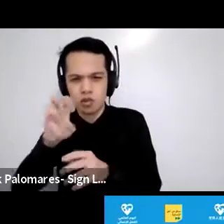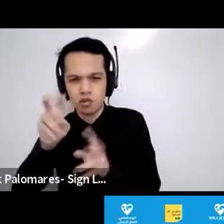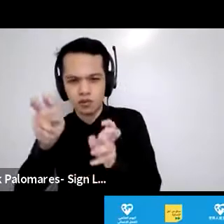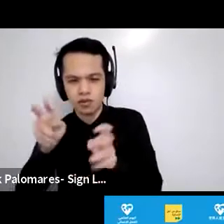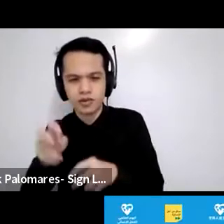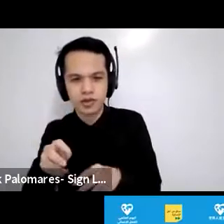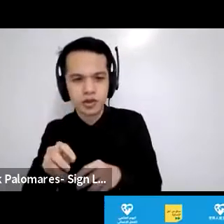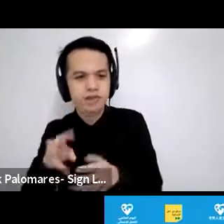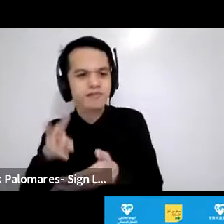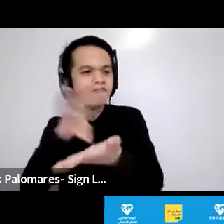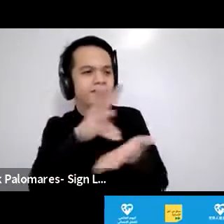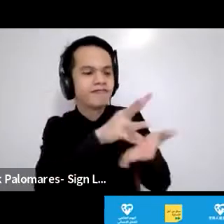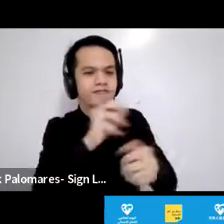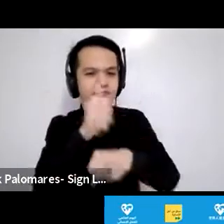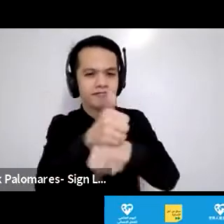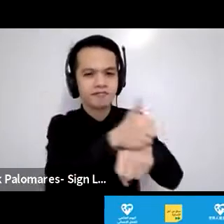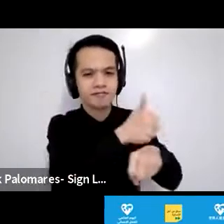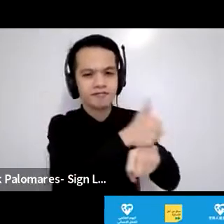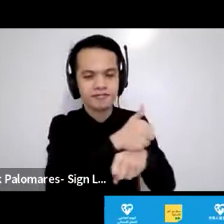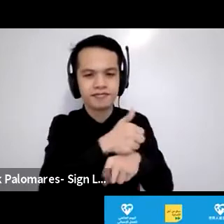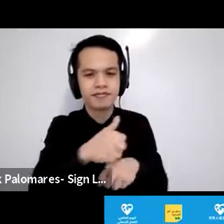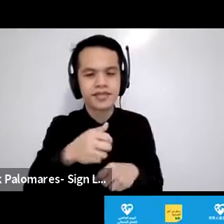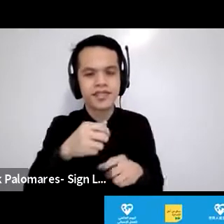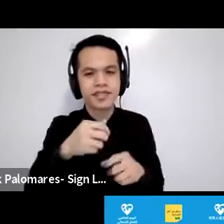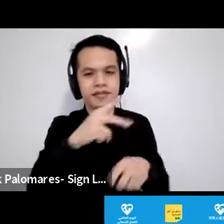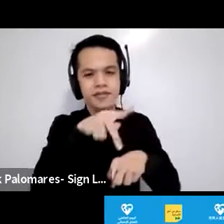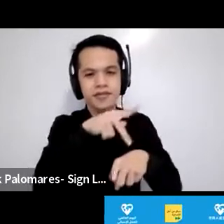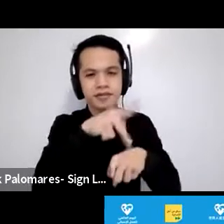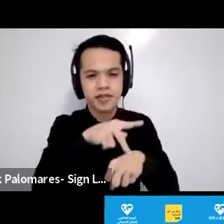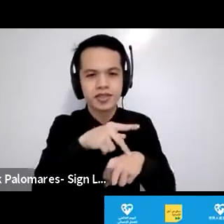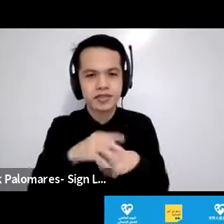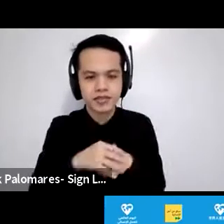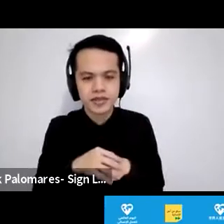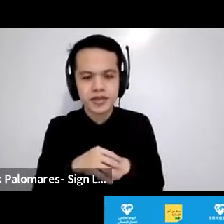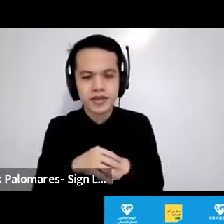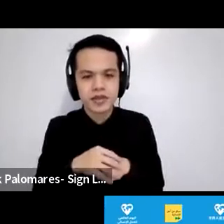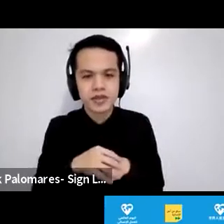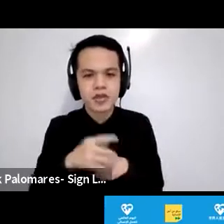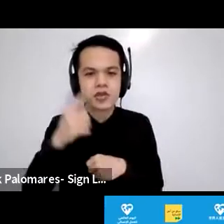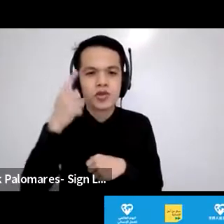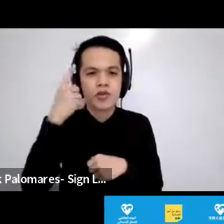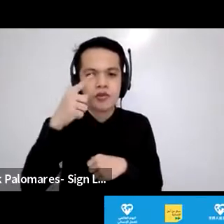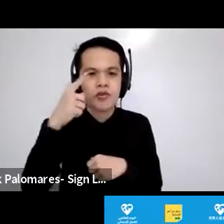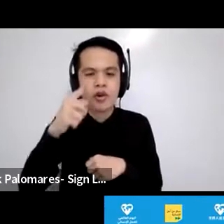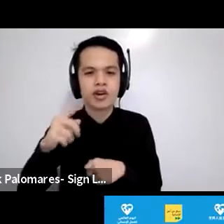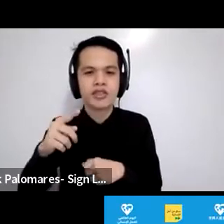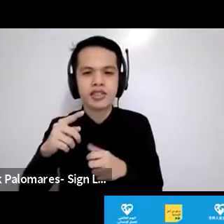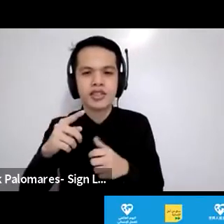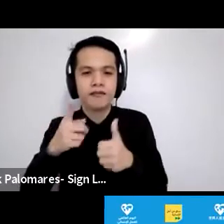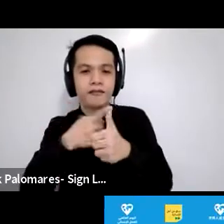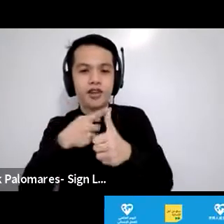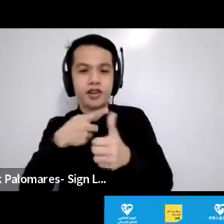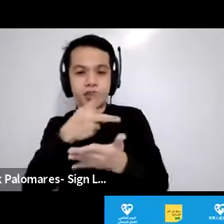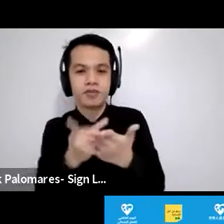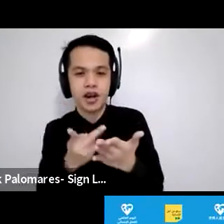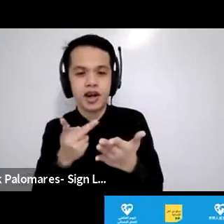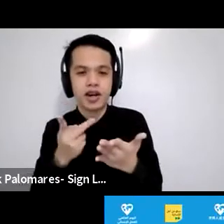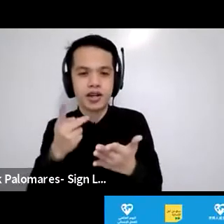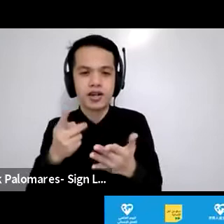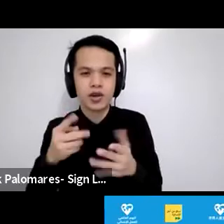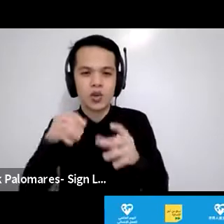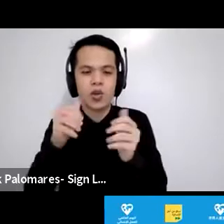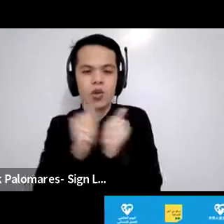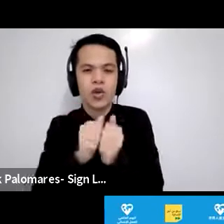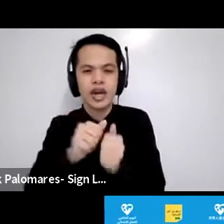hotspots in the Philippines. And, you know, this is complementing, you know, the phase one of our project on GECS.